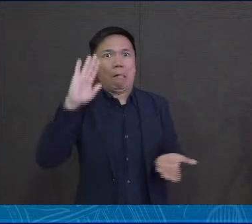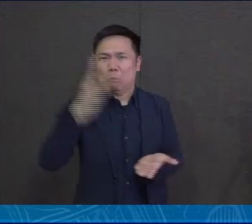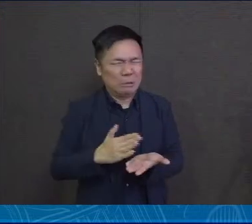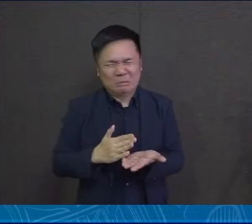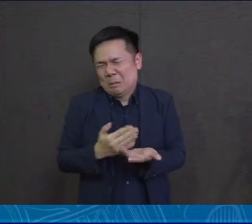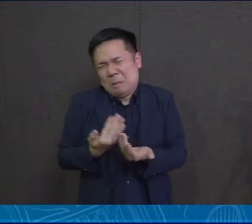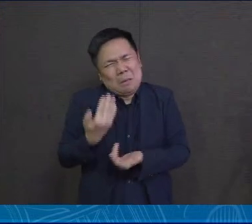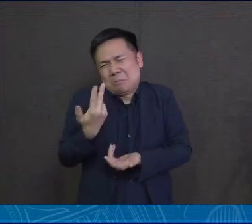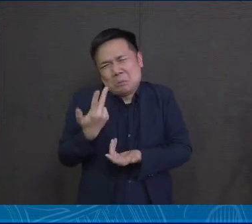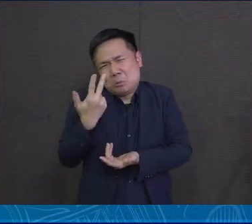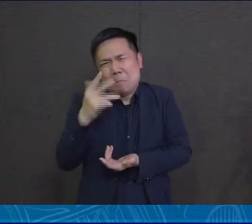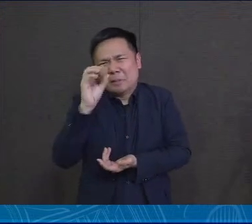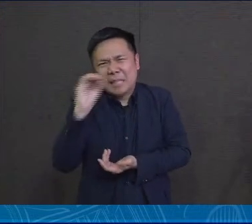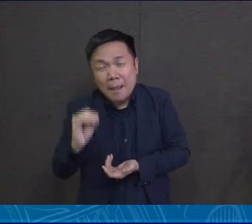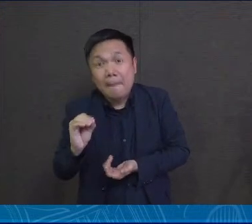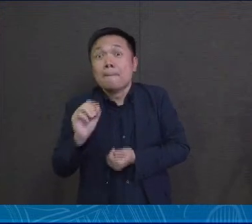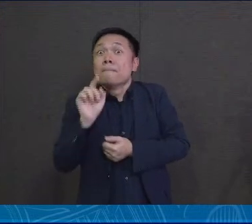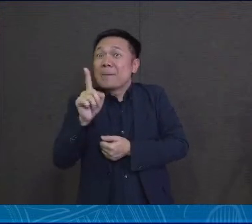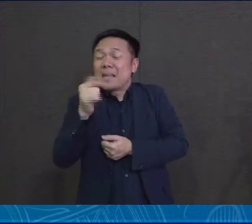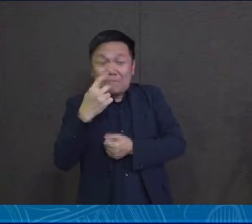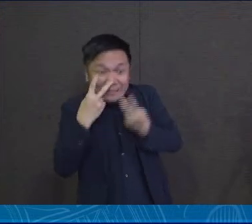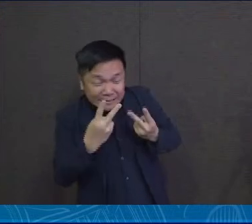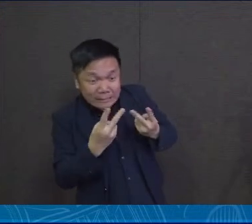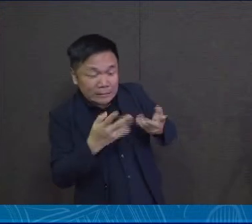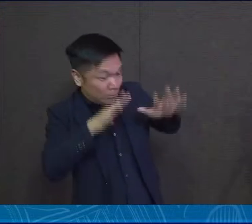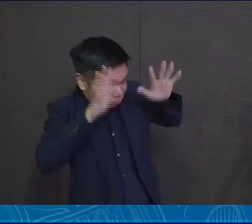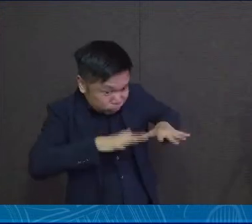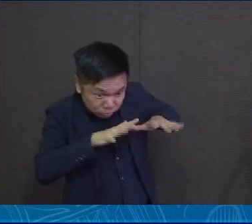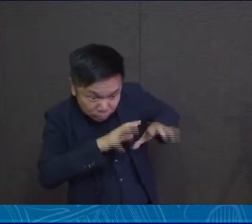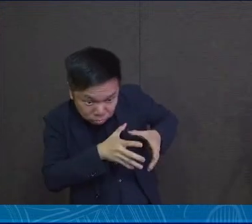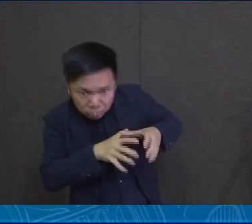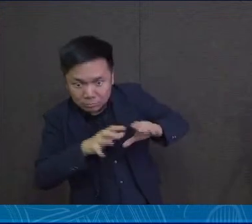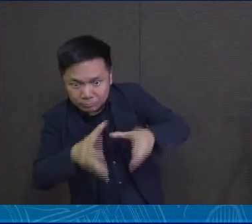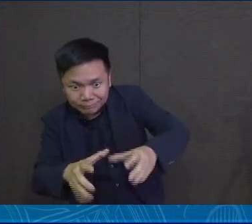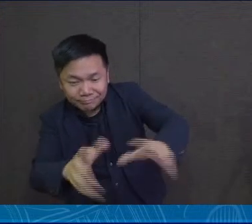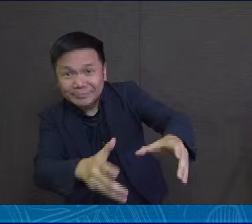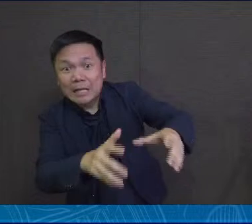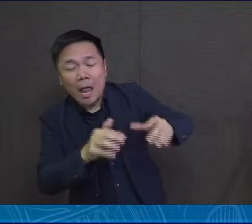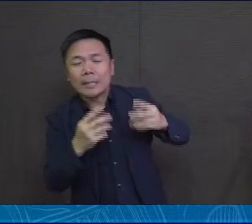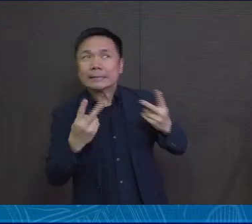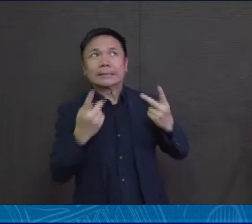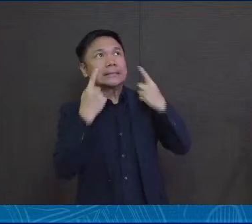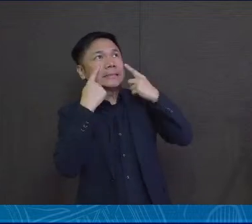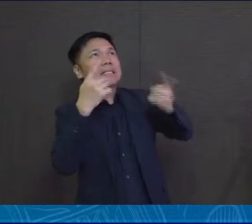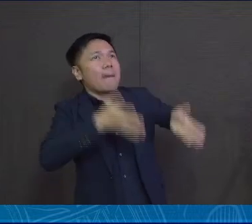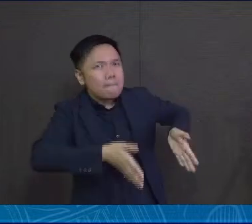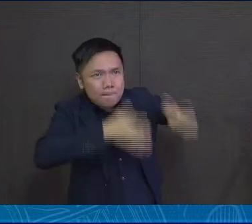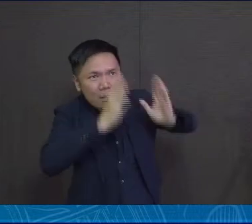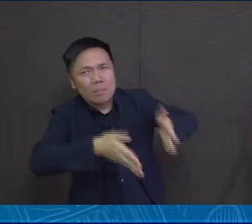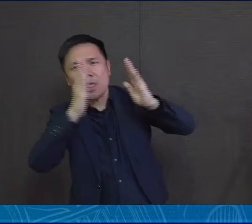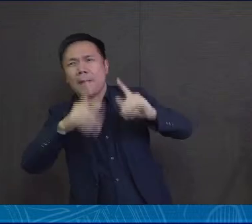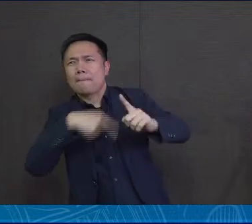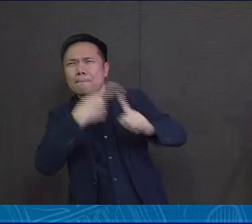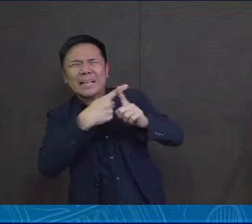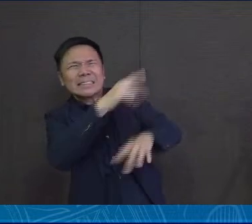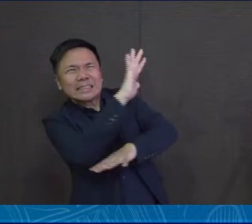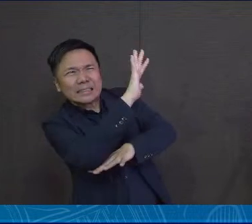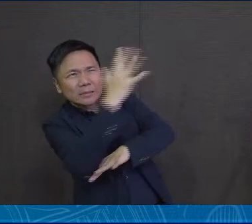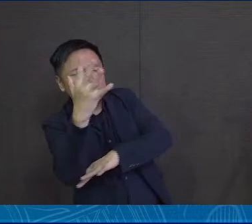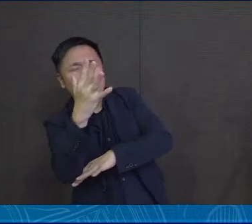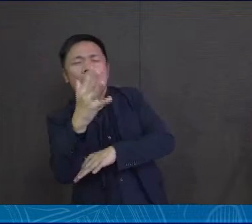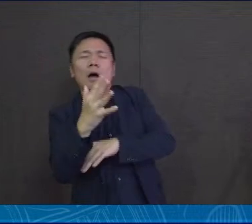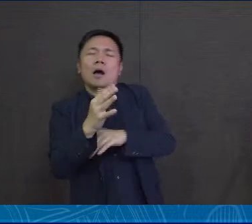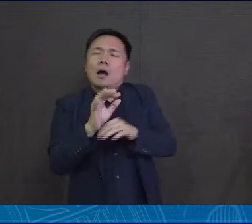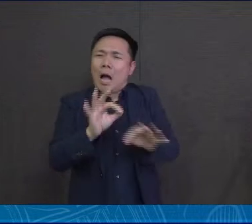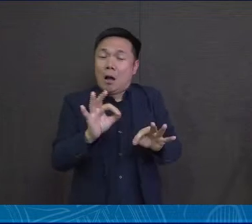look at multi-flooding and erosion, and we take a natural green and gray infrastructure approach, we found in this particular subwatershed that